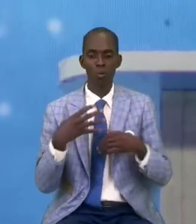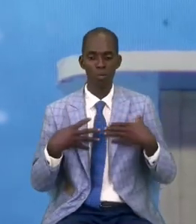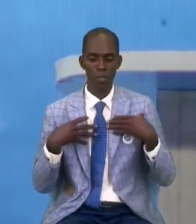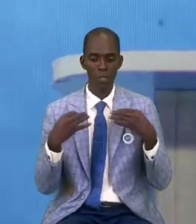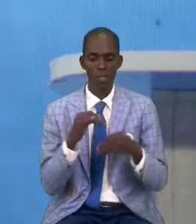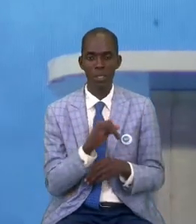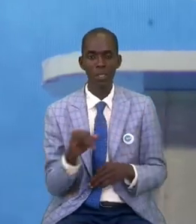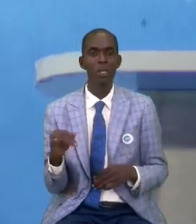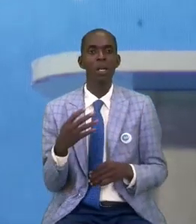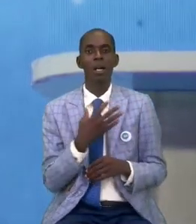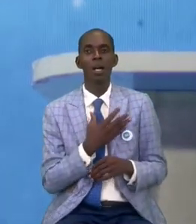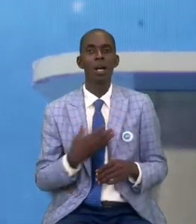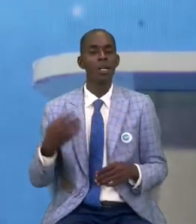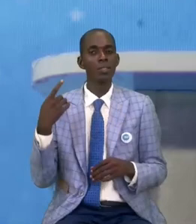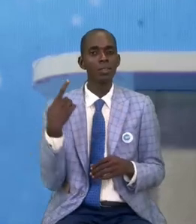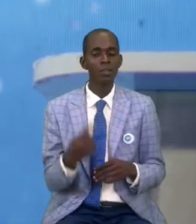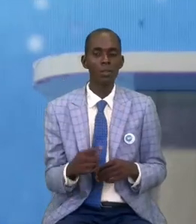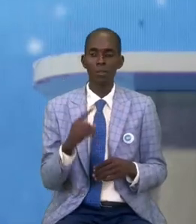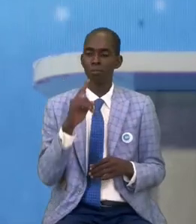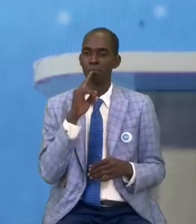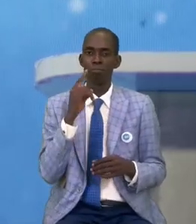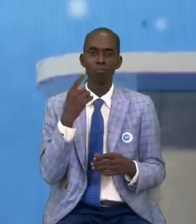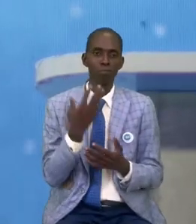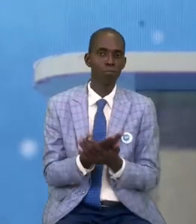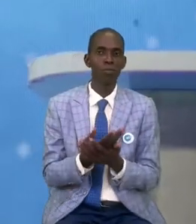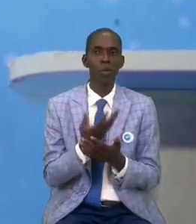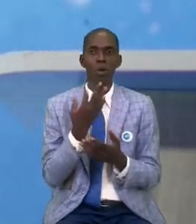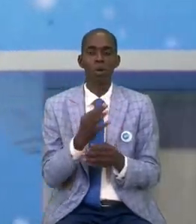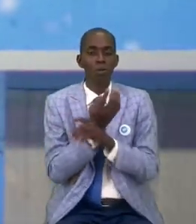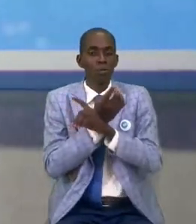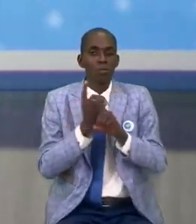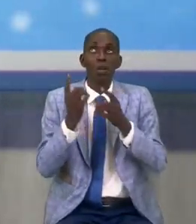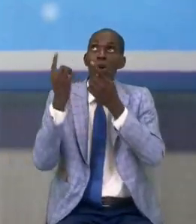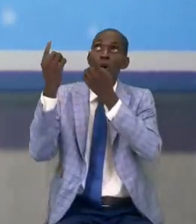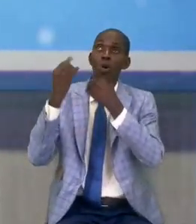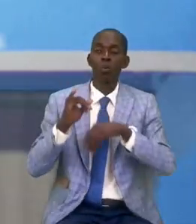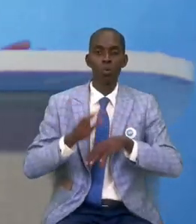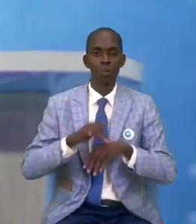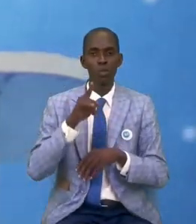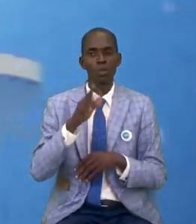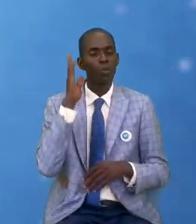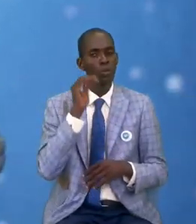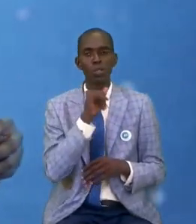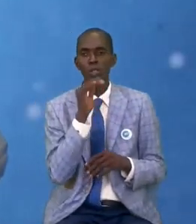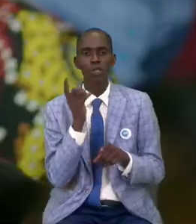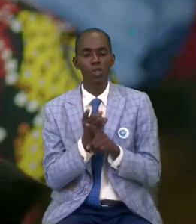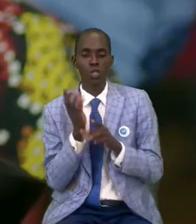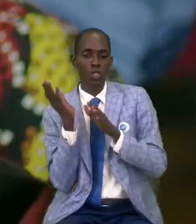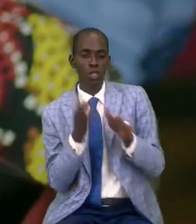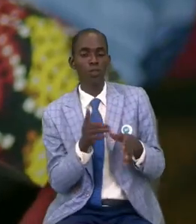coming upon you will not just leave you the way you are, it will add you to the Lord